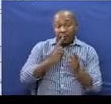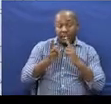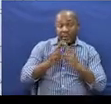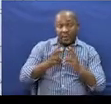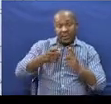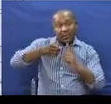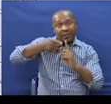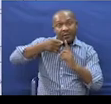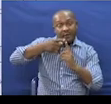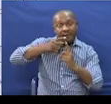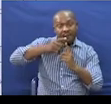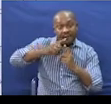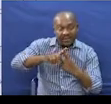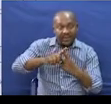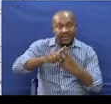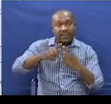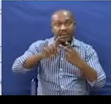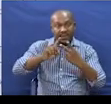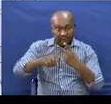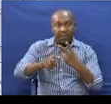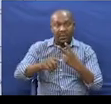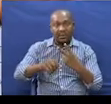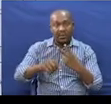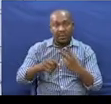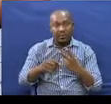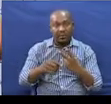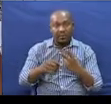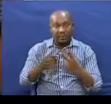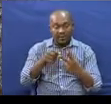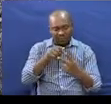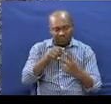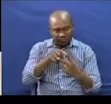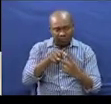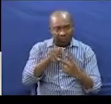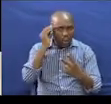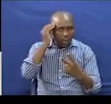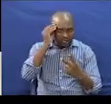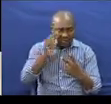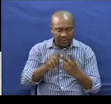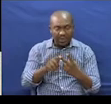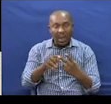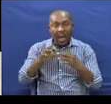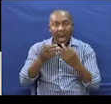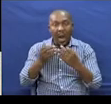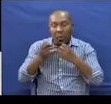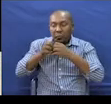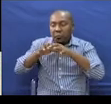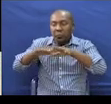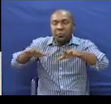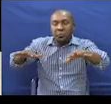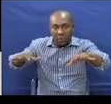populations, and the second one, that is how people spread in an areas, or the concept